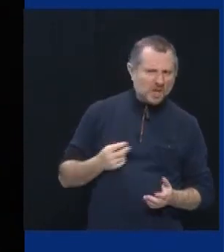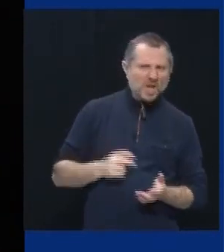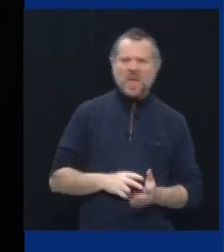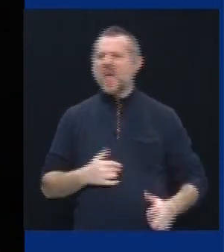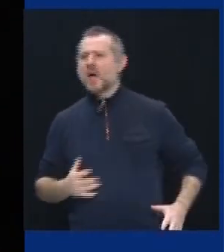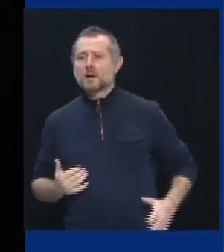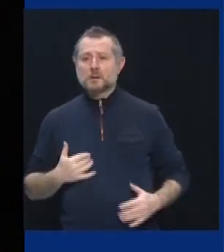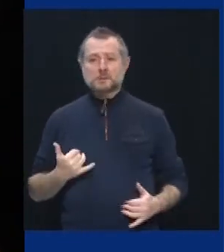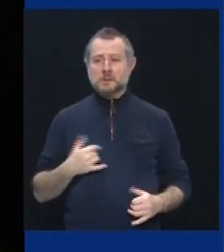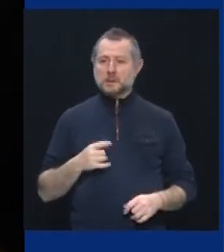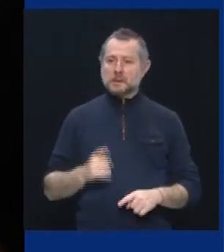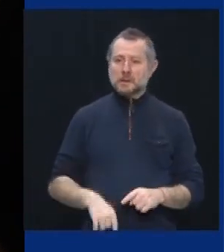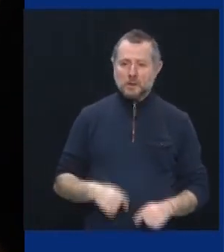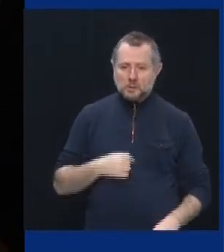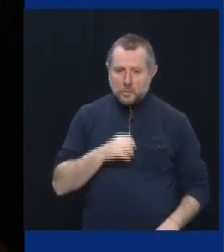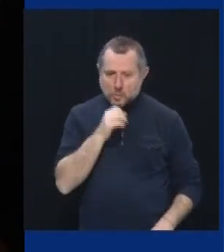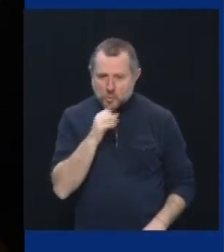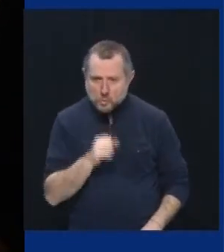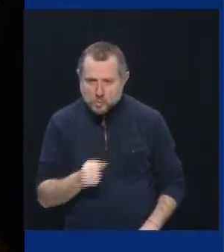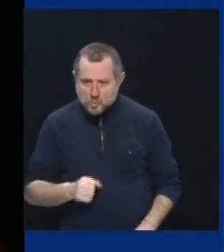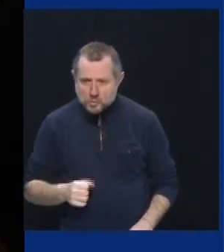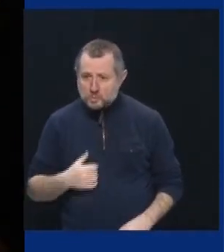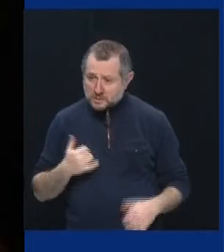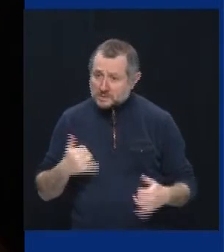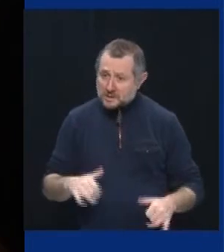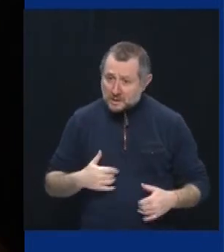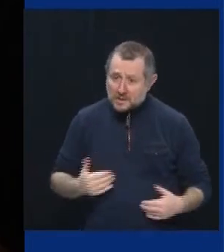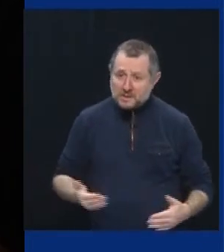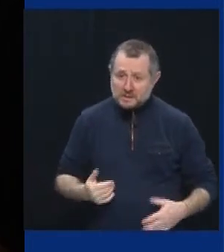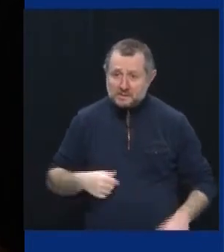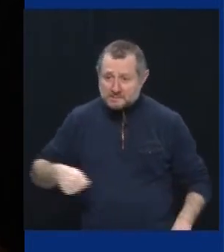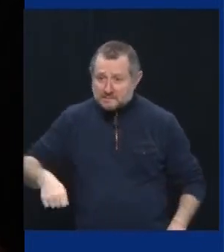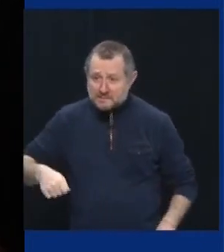here. All right. And I know